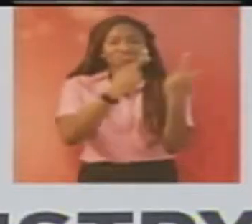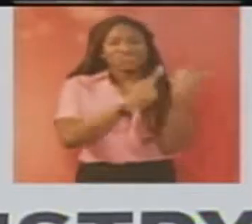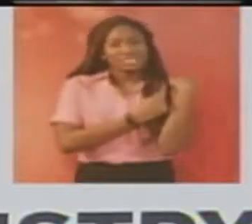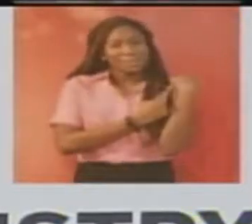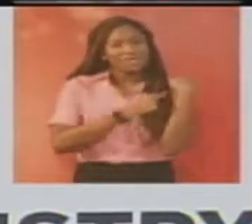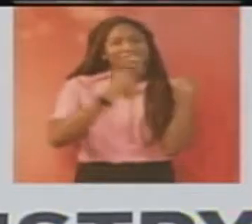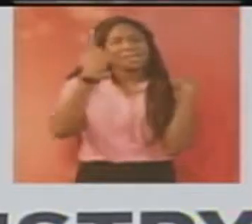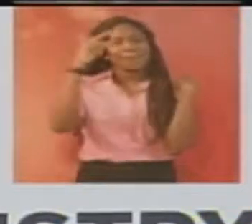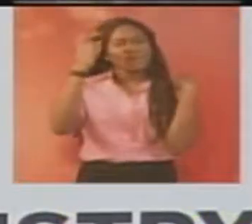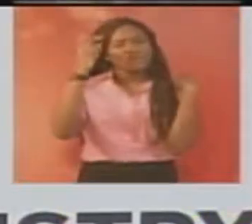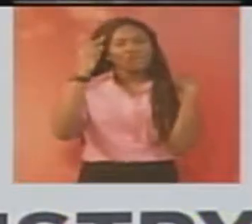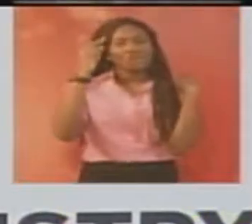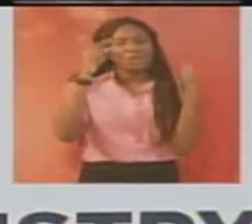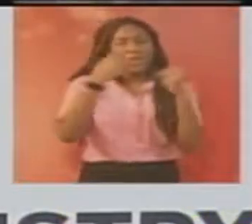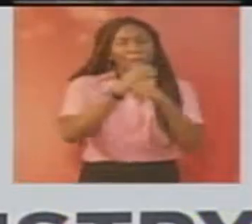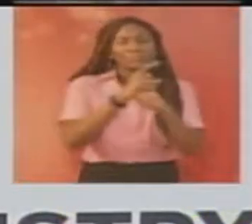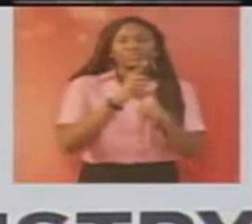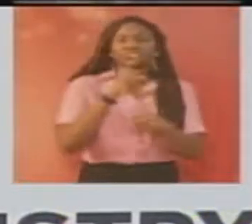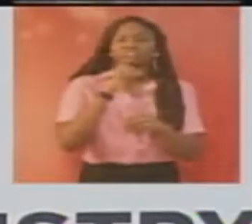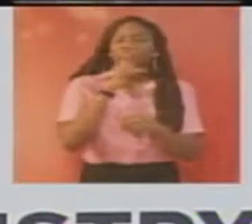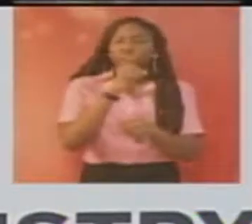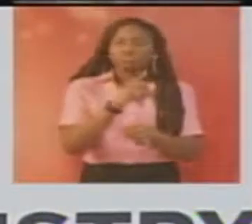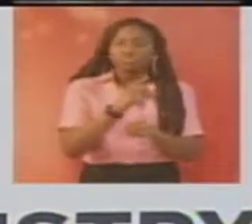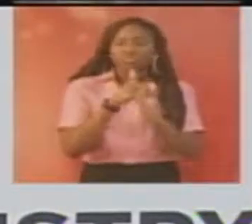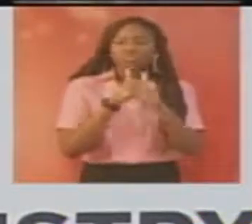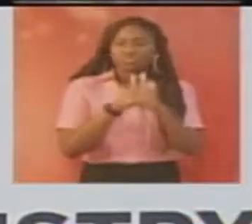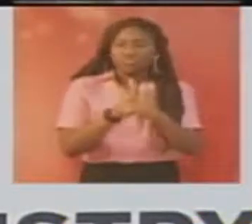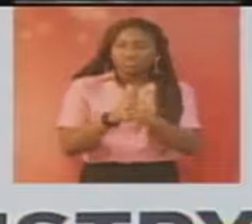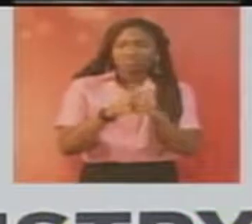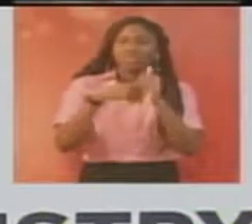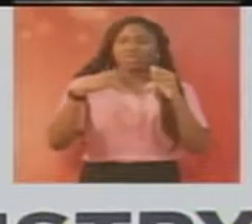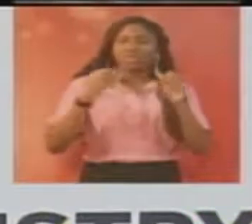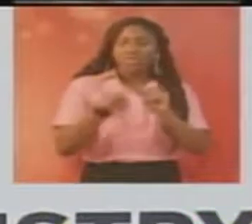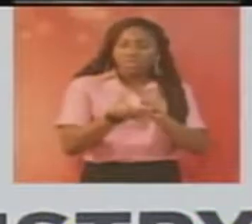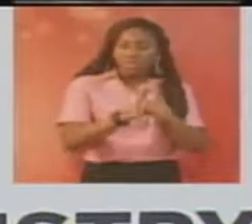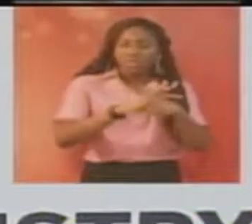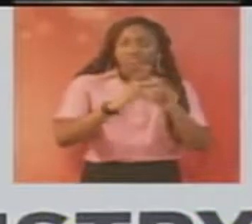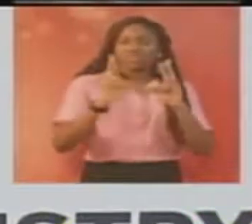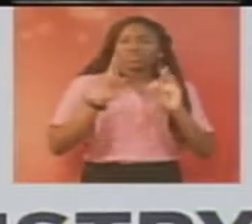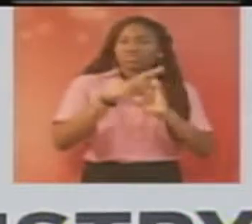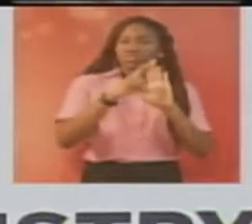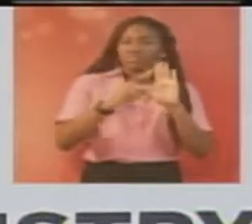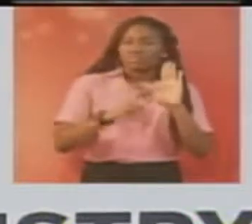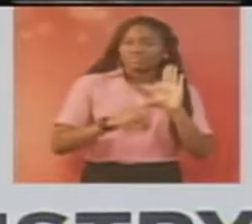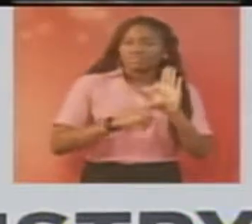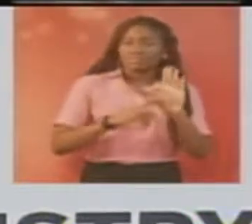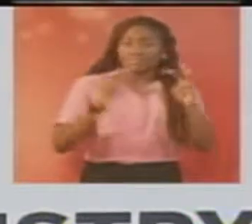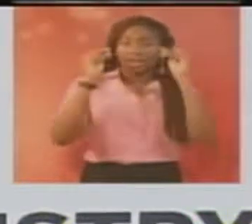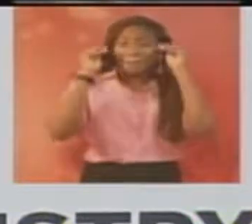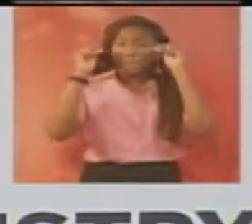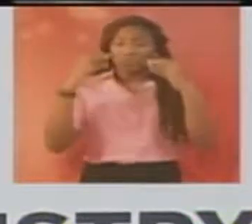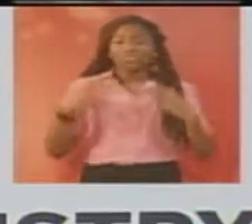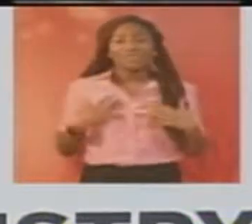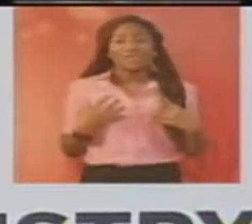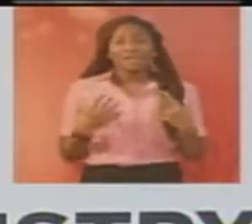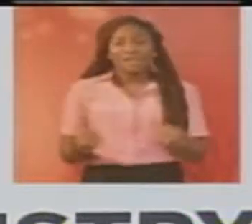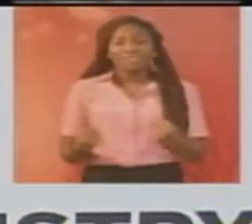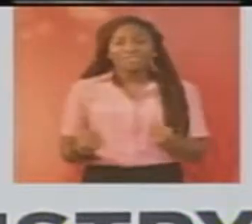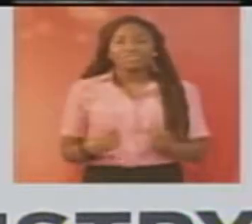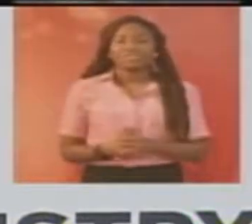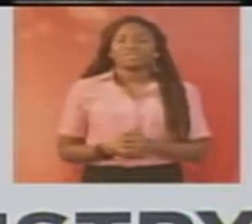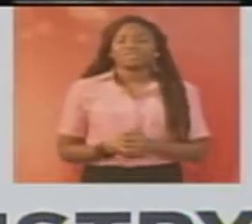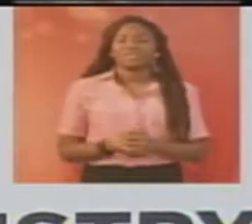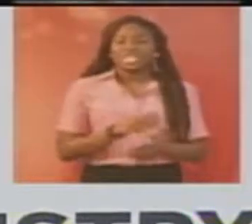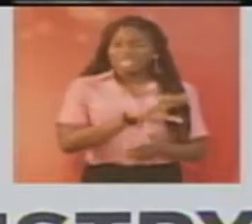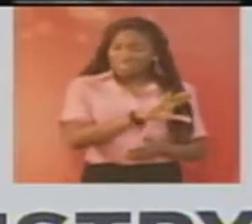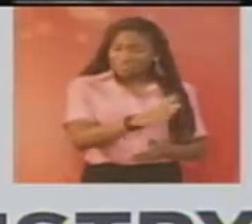for implementing all of the preventive measures. The Ministry of Health, via the county medical offices of health, will then